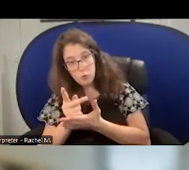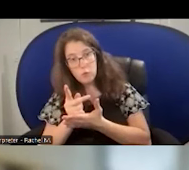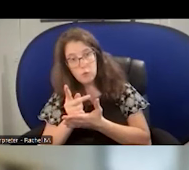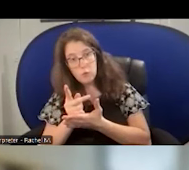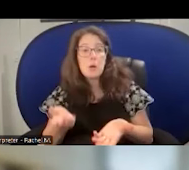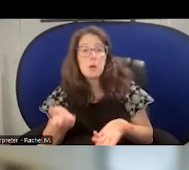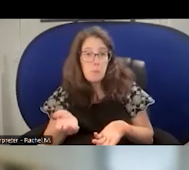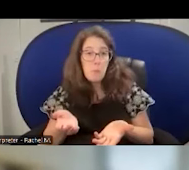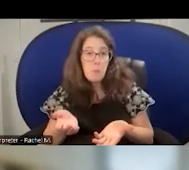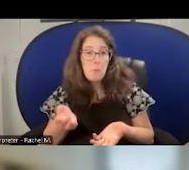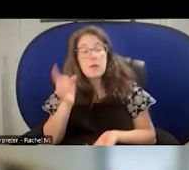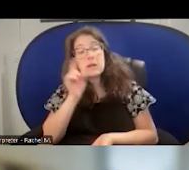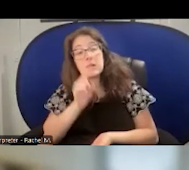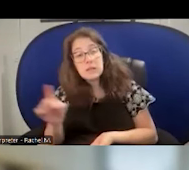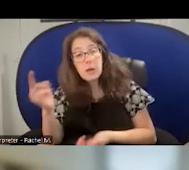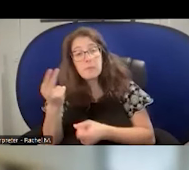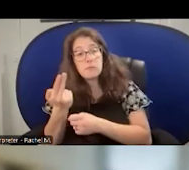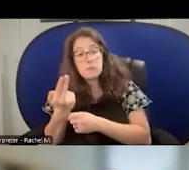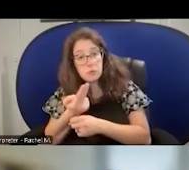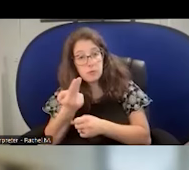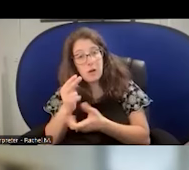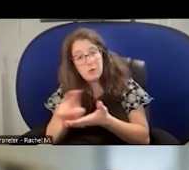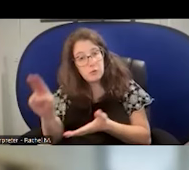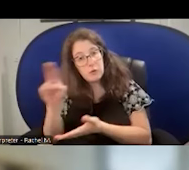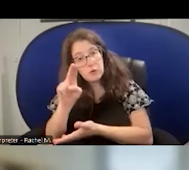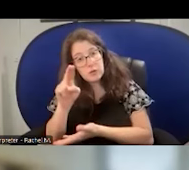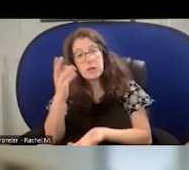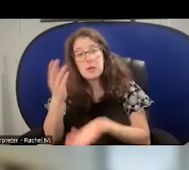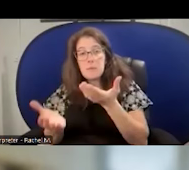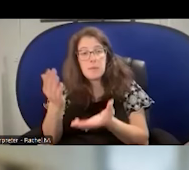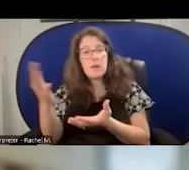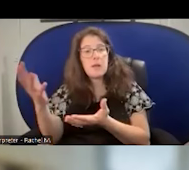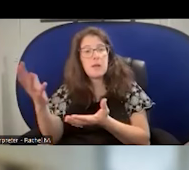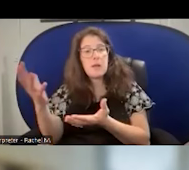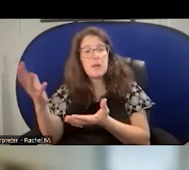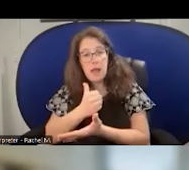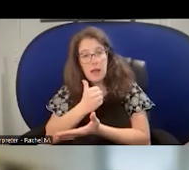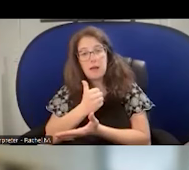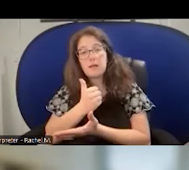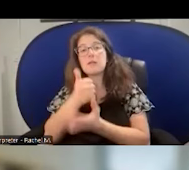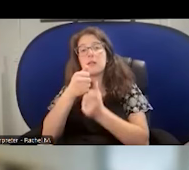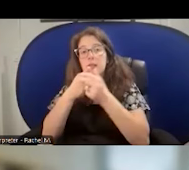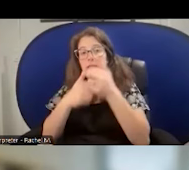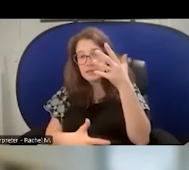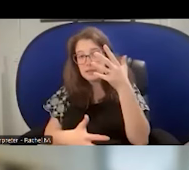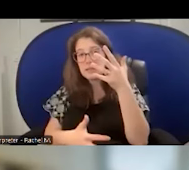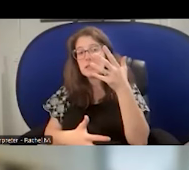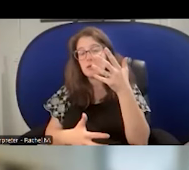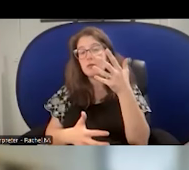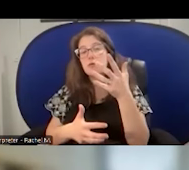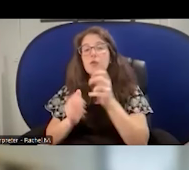lists. Some universities may be collecting repositories of compliance information.